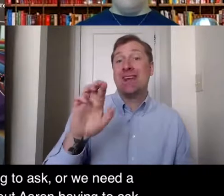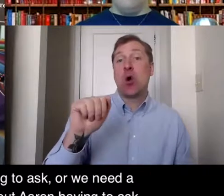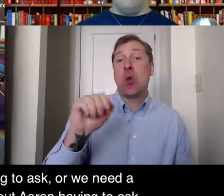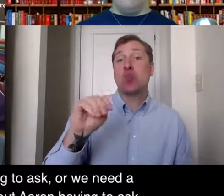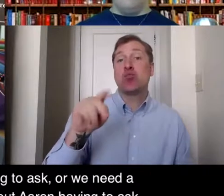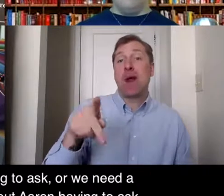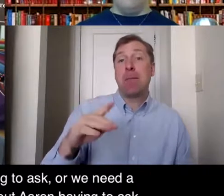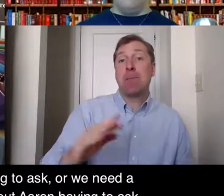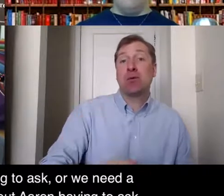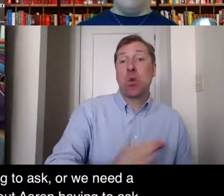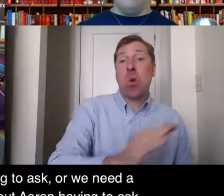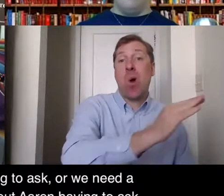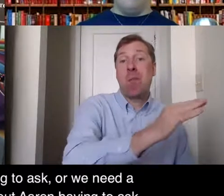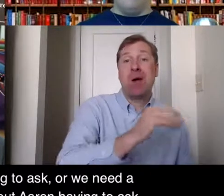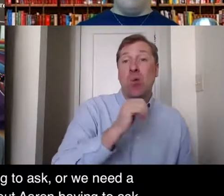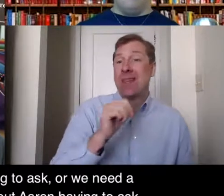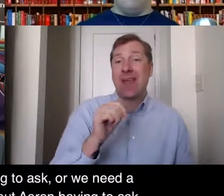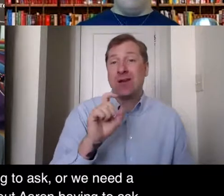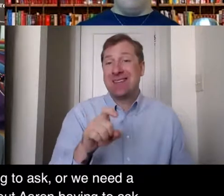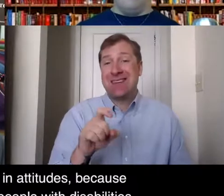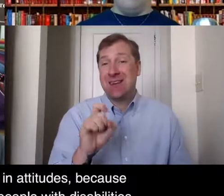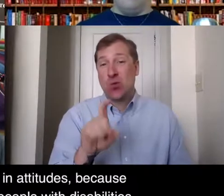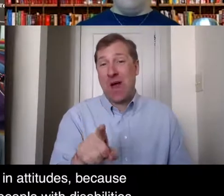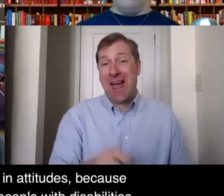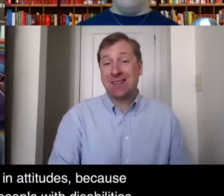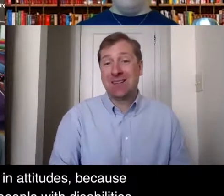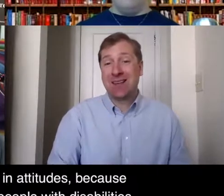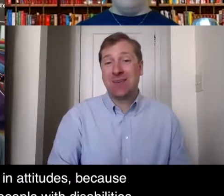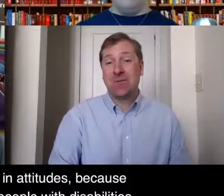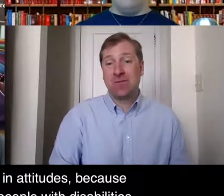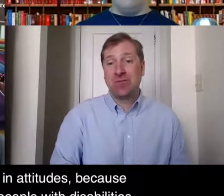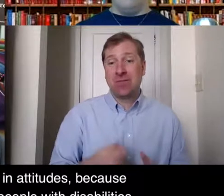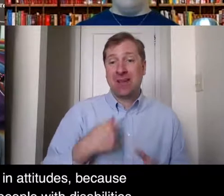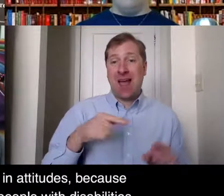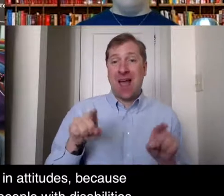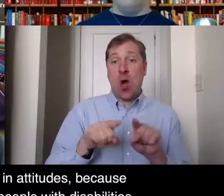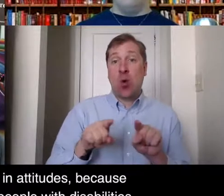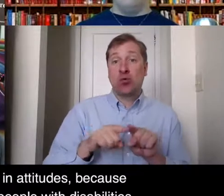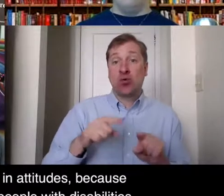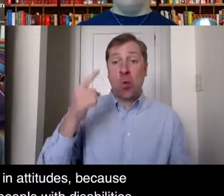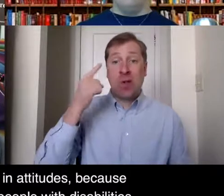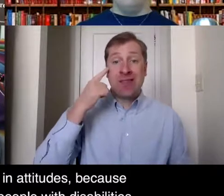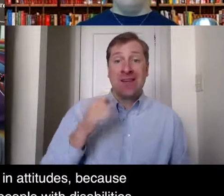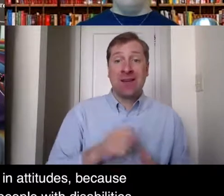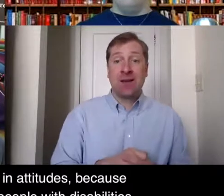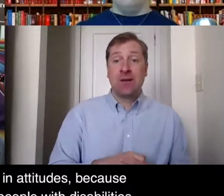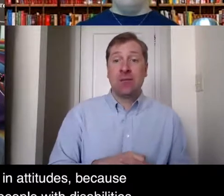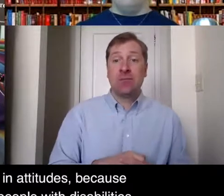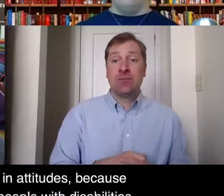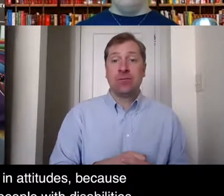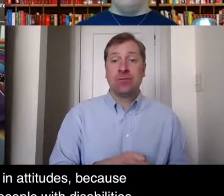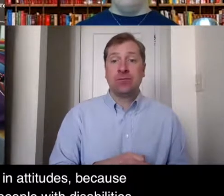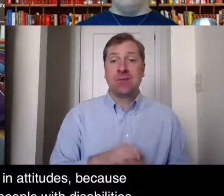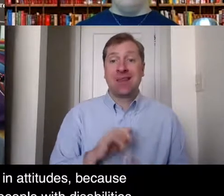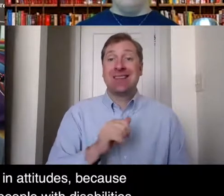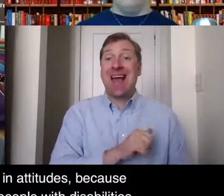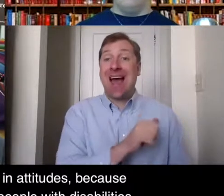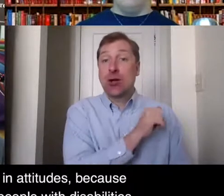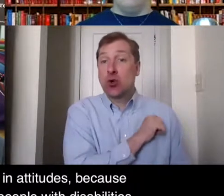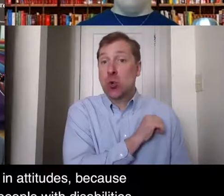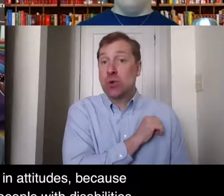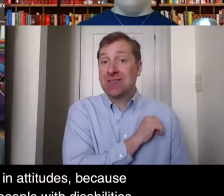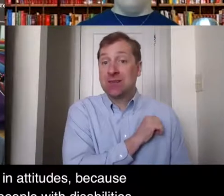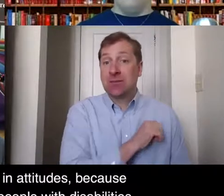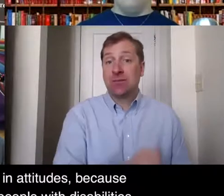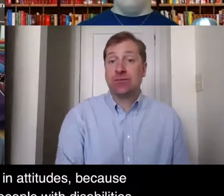Bima without Aaron having to ask. And I also think it's in attitudes,